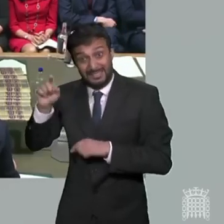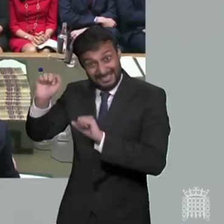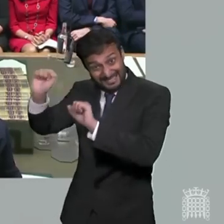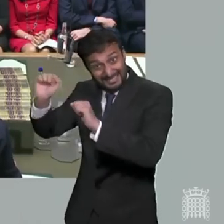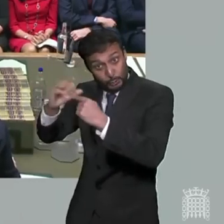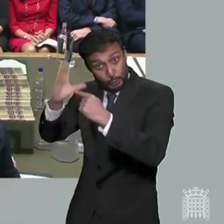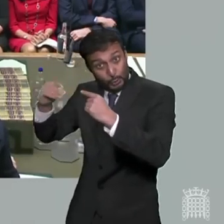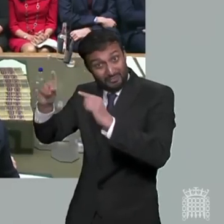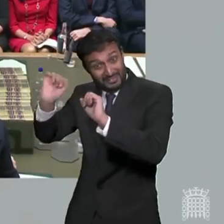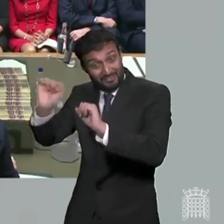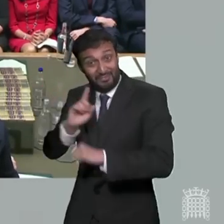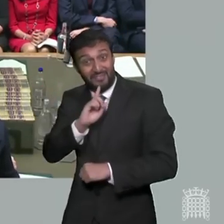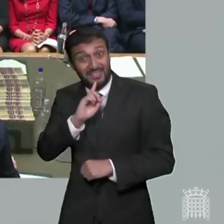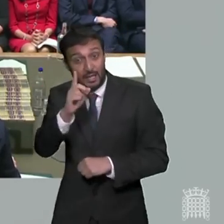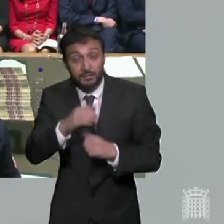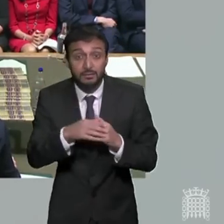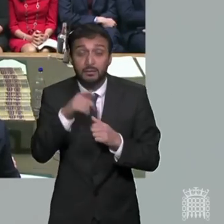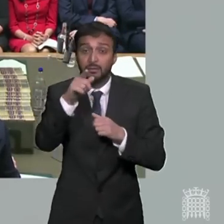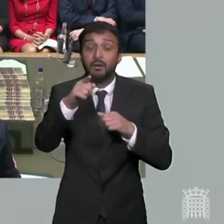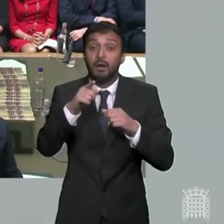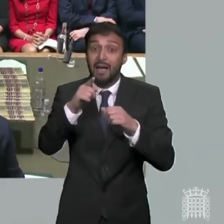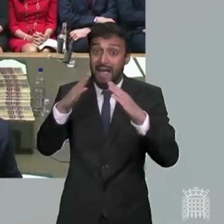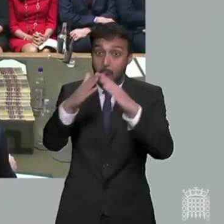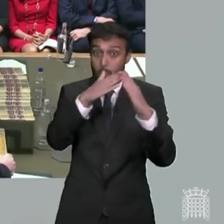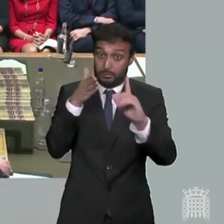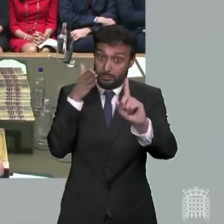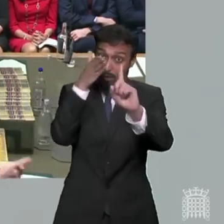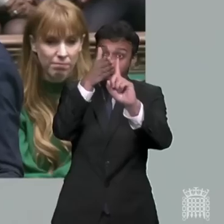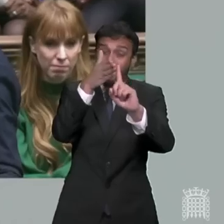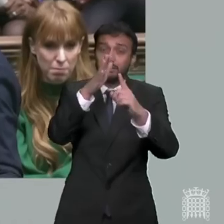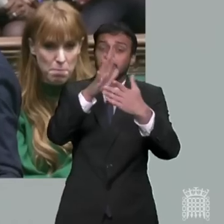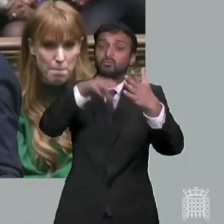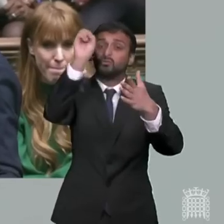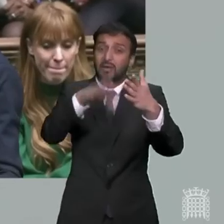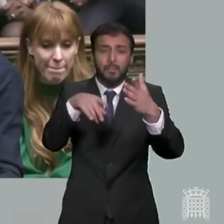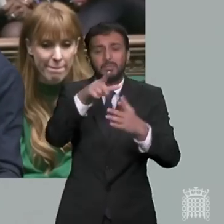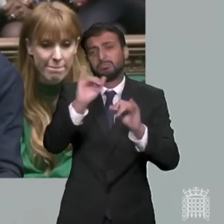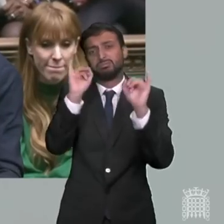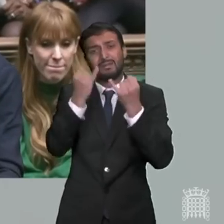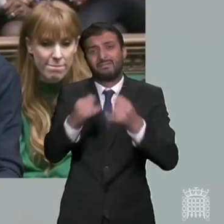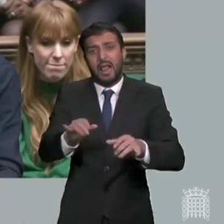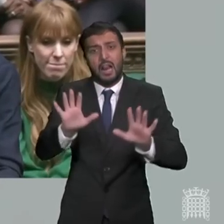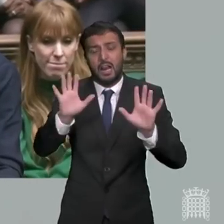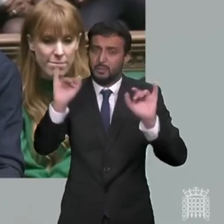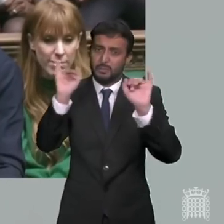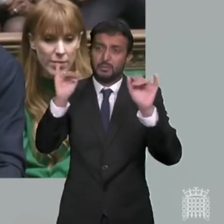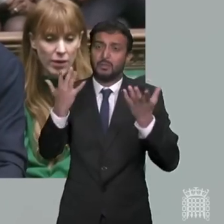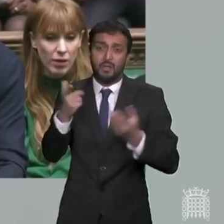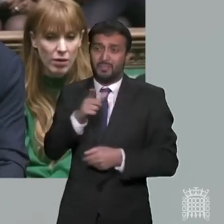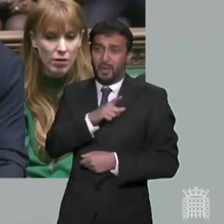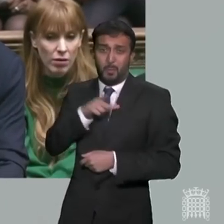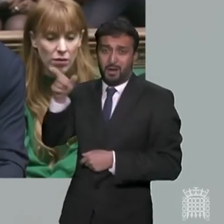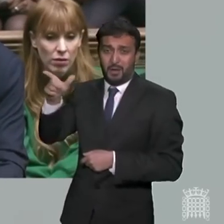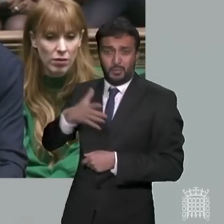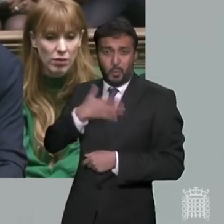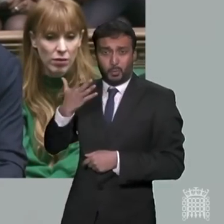House, be a colossal failure of political leadership. No wonder he doesn't want to fight the next election, Mr. Speaker. The